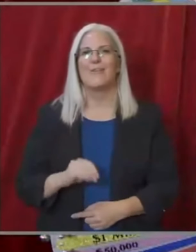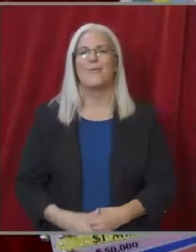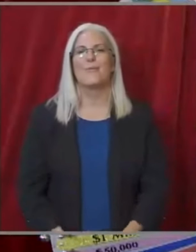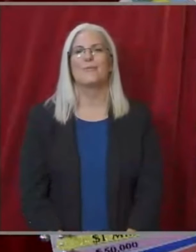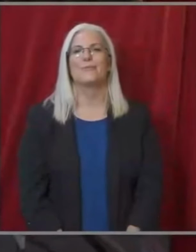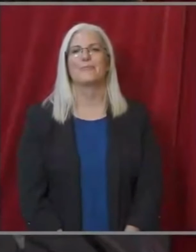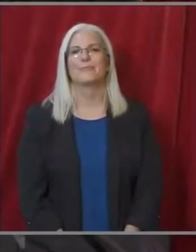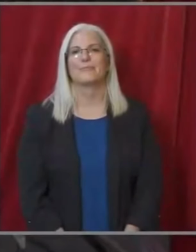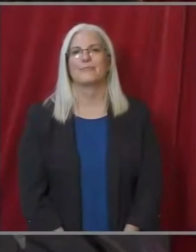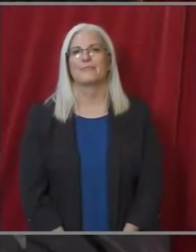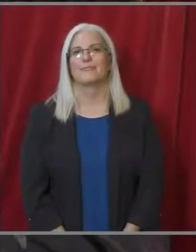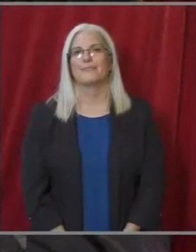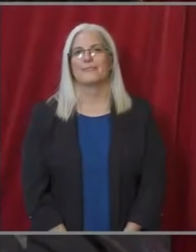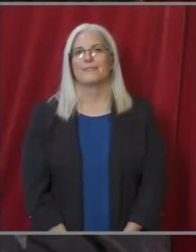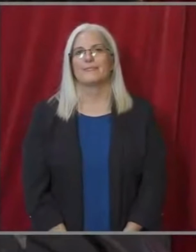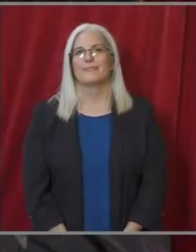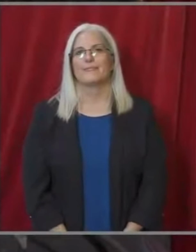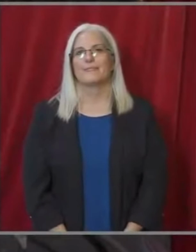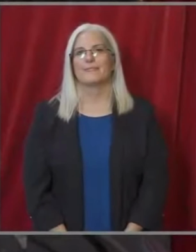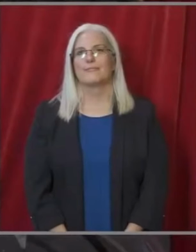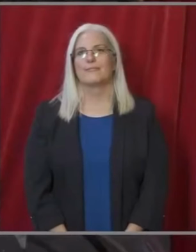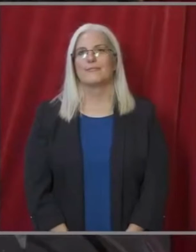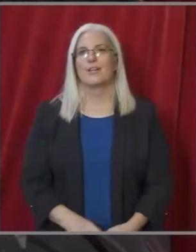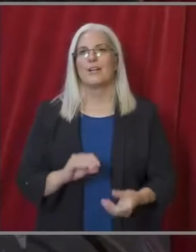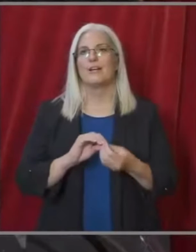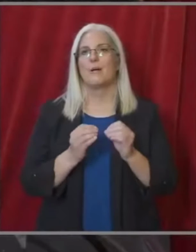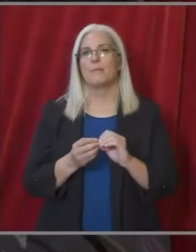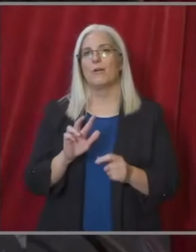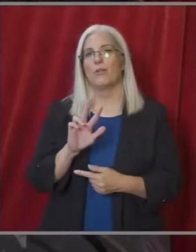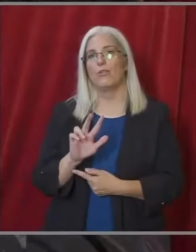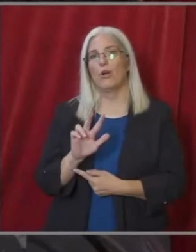right. All right, number 39.